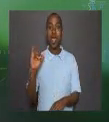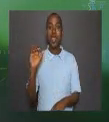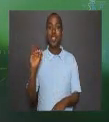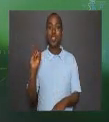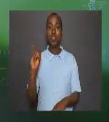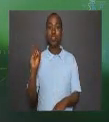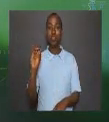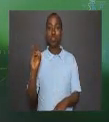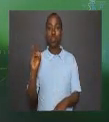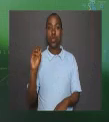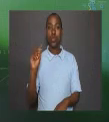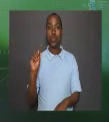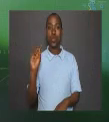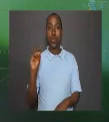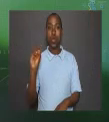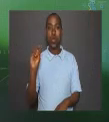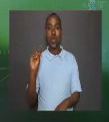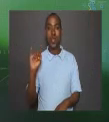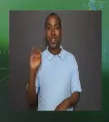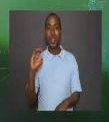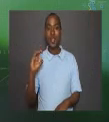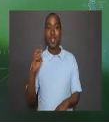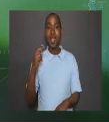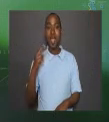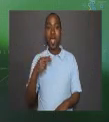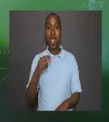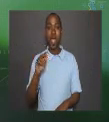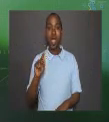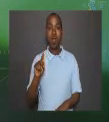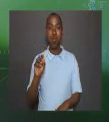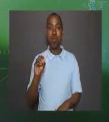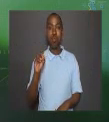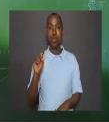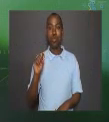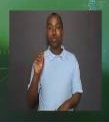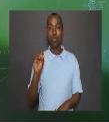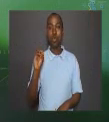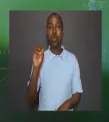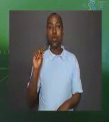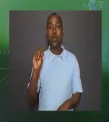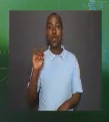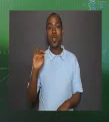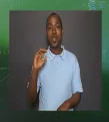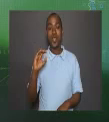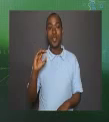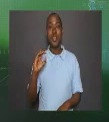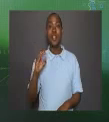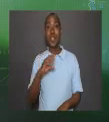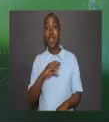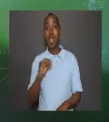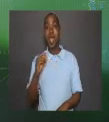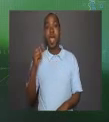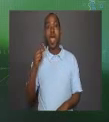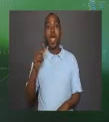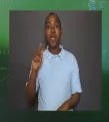isotonic, hypotonic, and hypertonic conditions. In our last